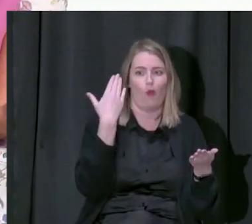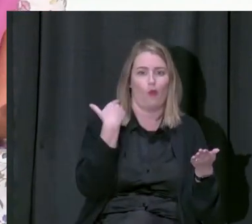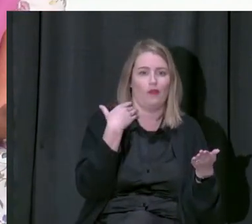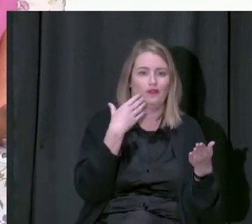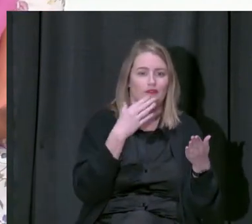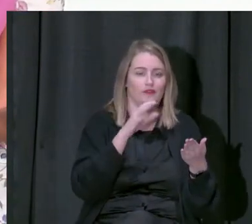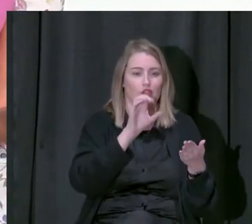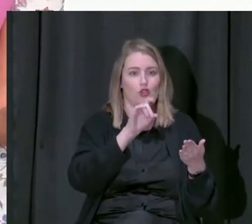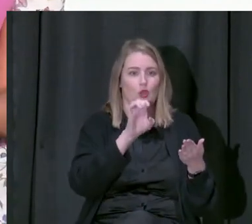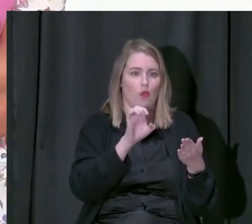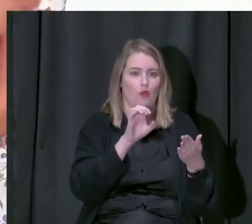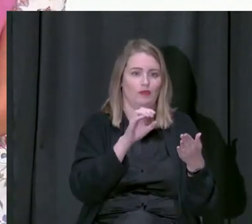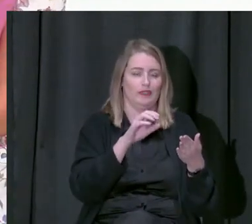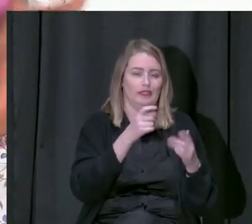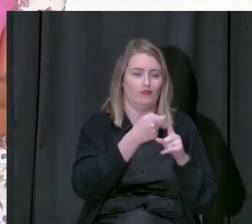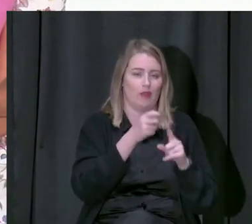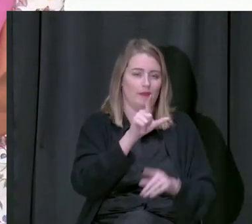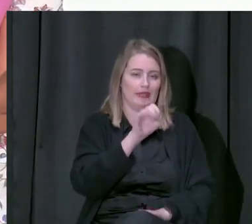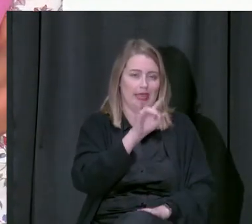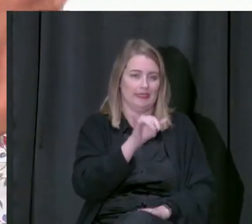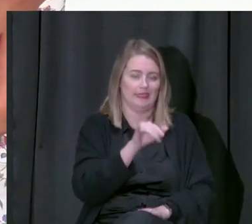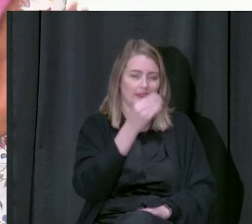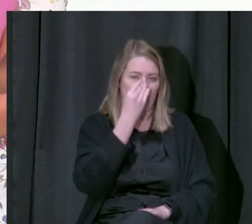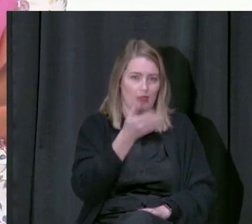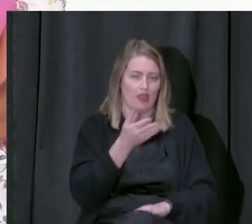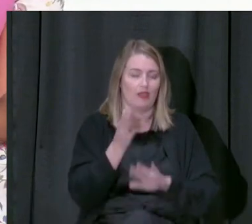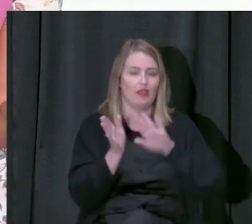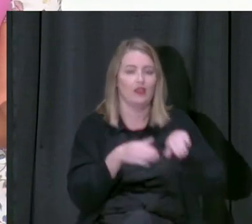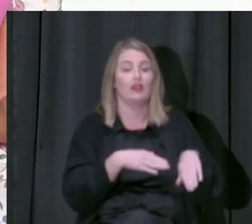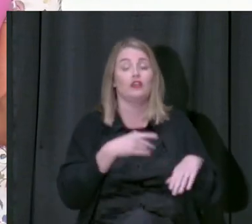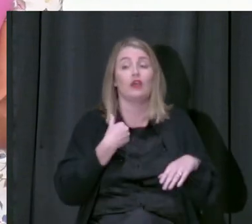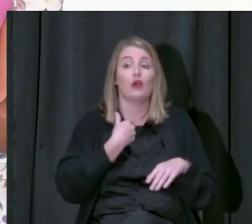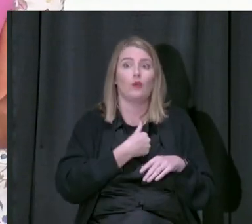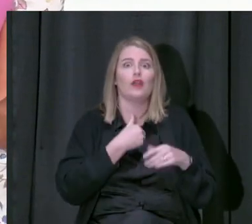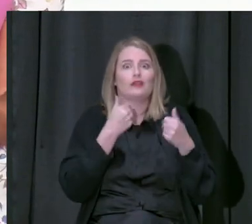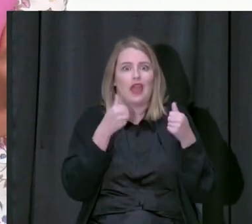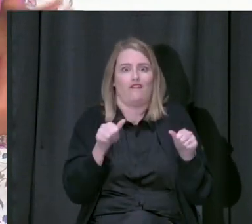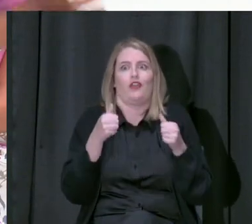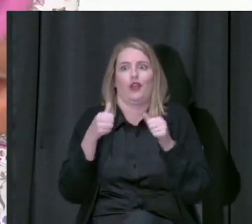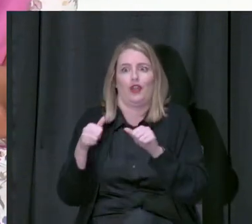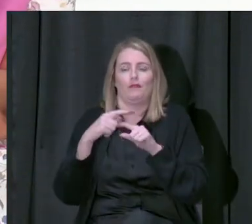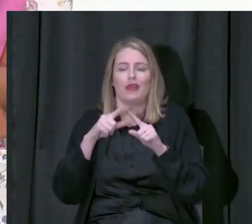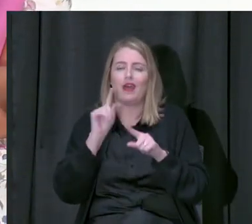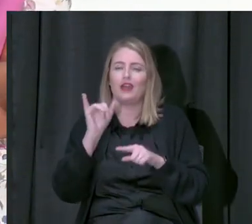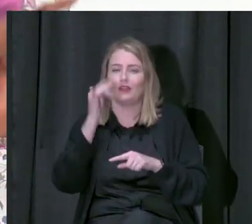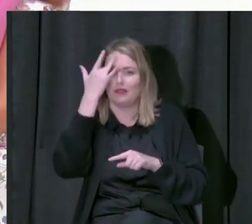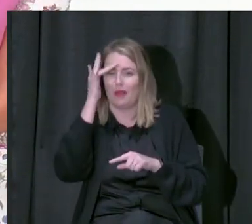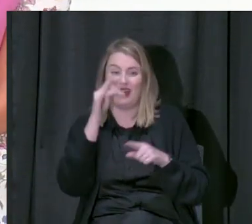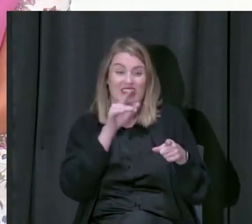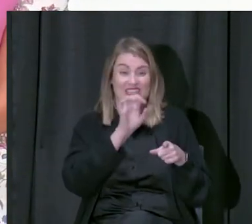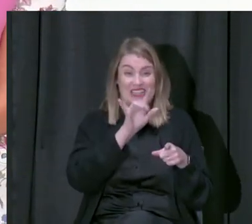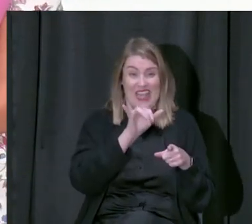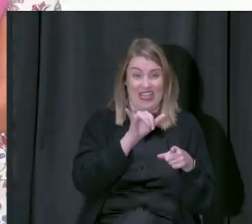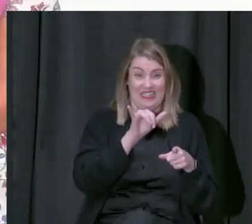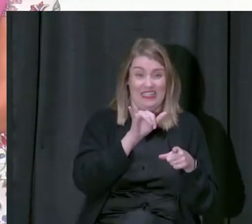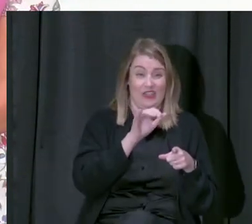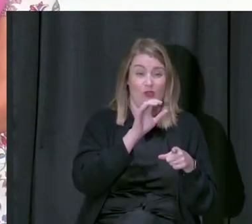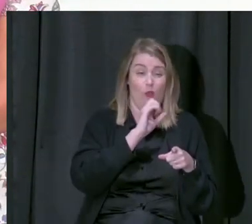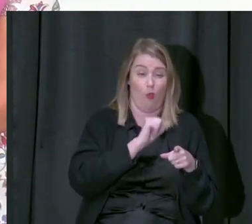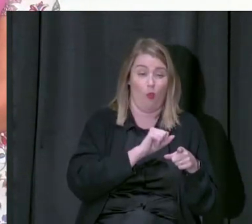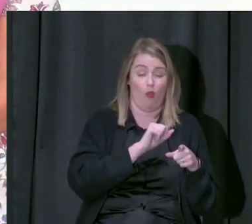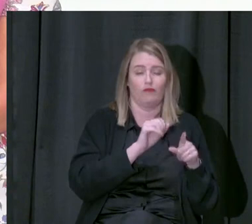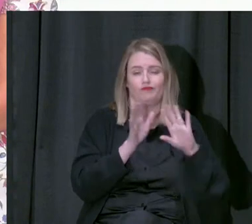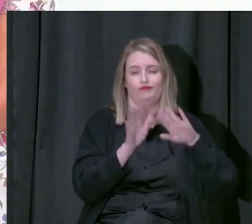behind it is legacy. So we make a lot of effort, but we are also very smart about, okay, this legacy feature is going to be